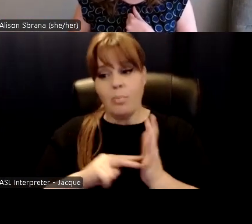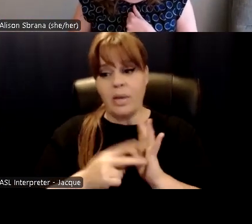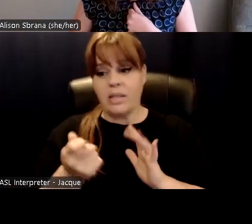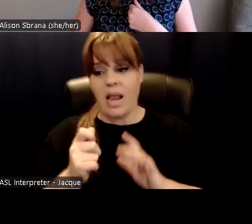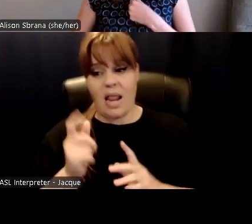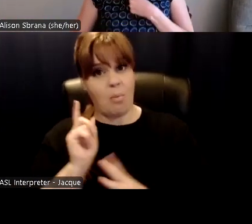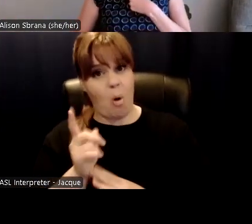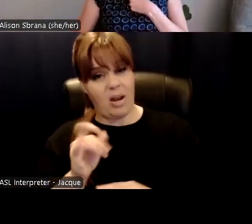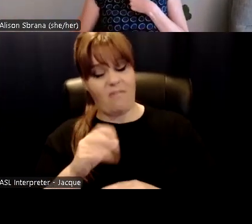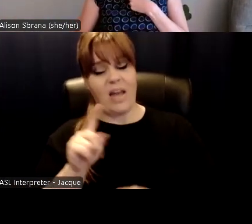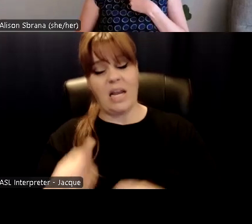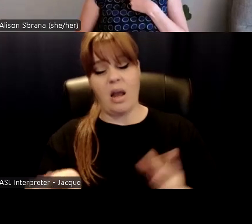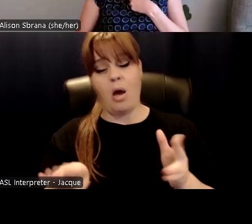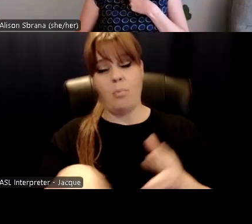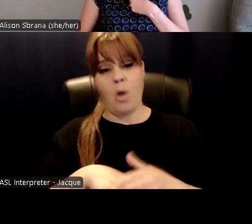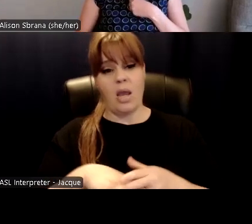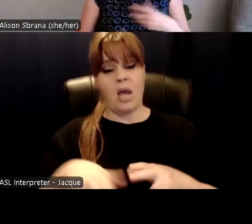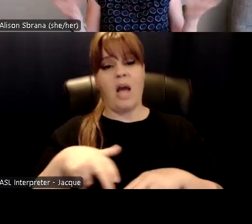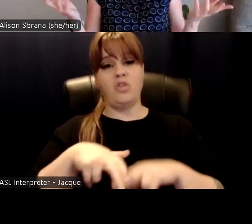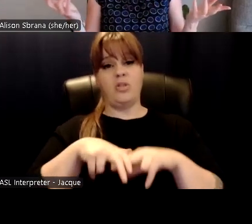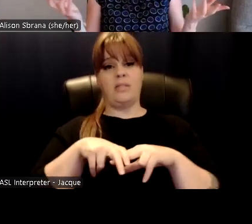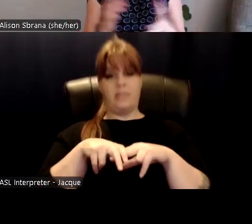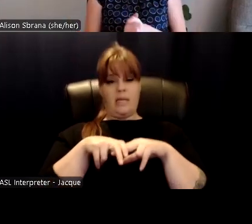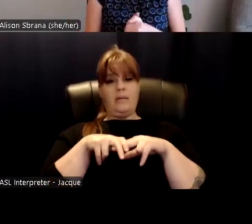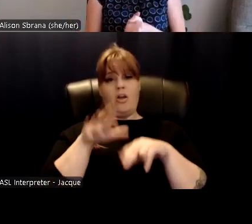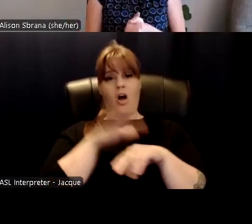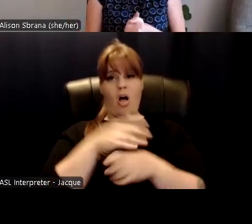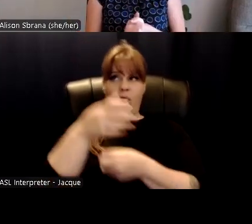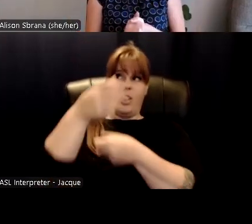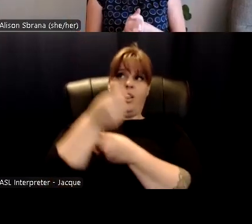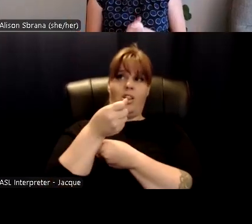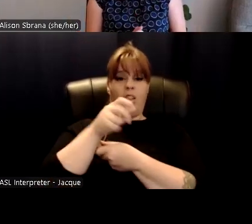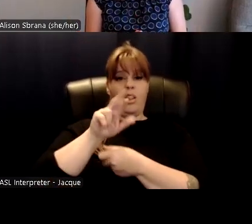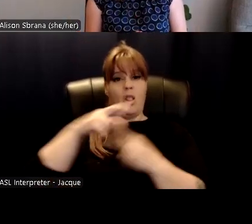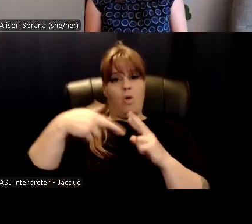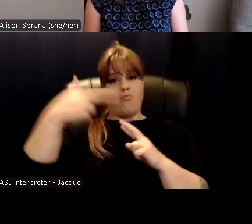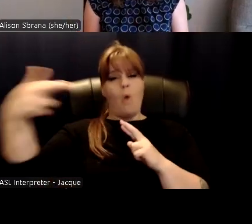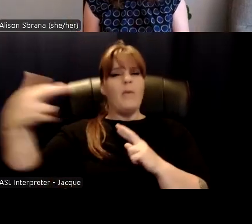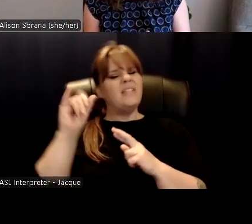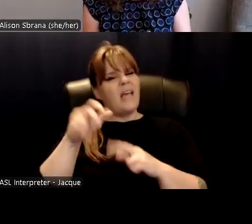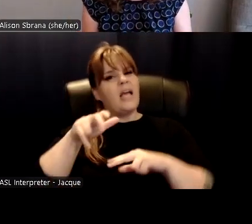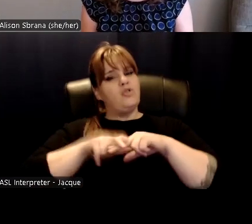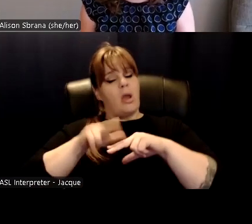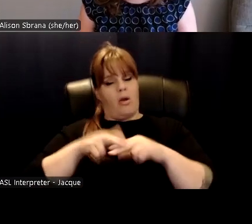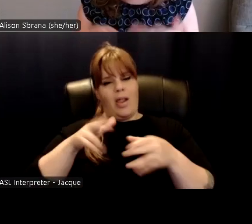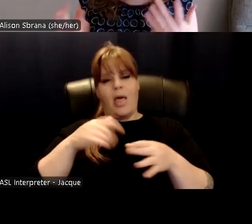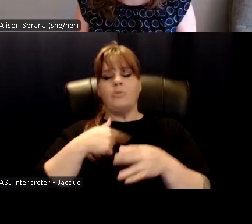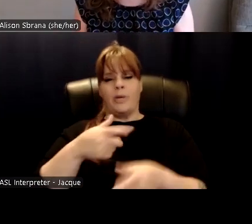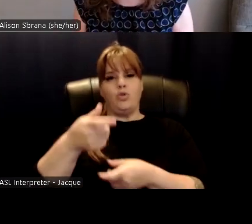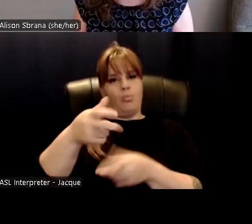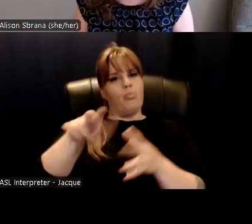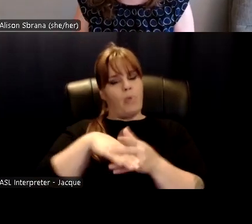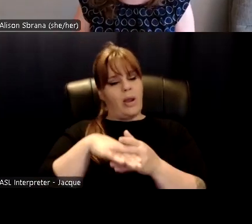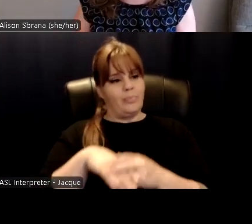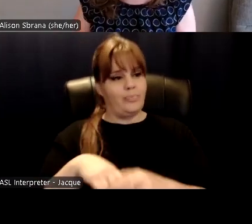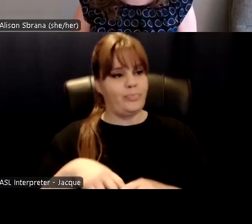take a break, I just sit back into the rope and it's kind of a little chair for me and it allows me to take a break. The other